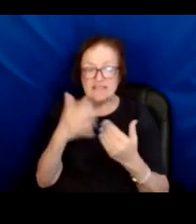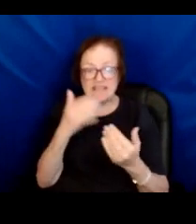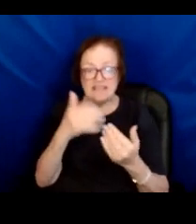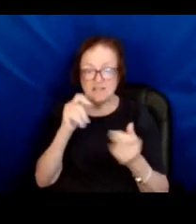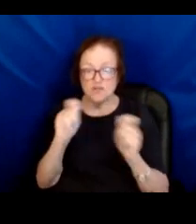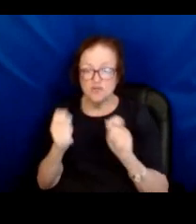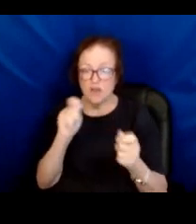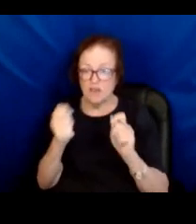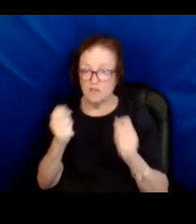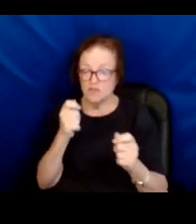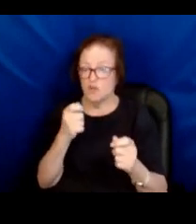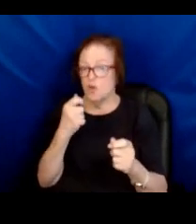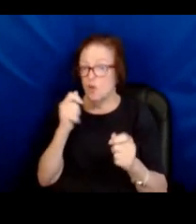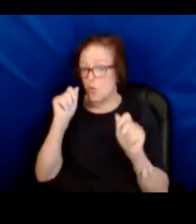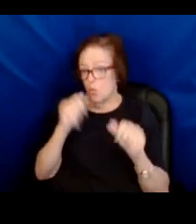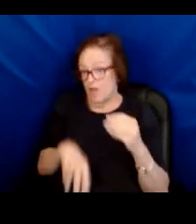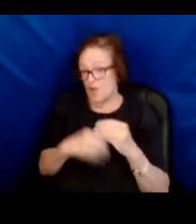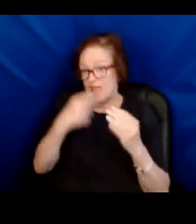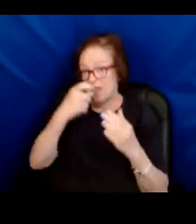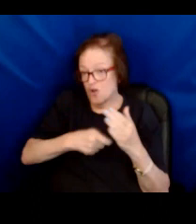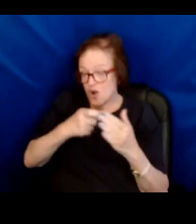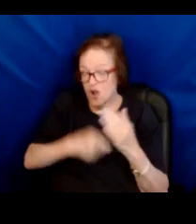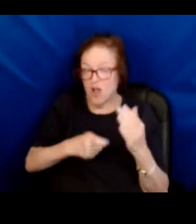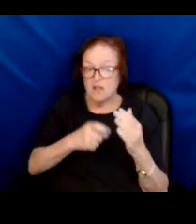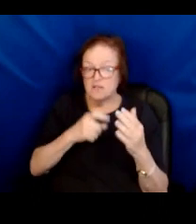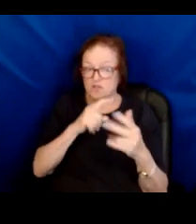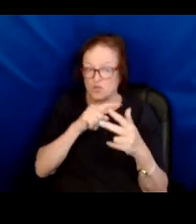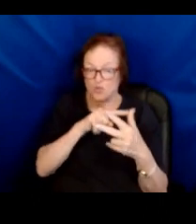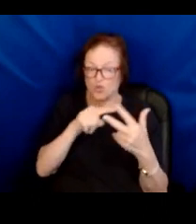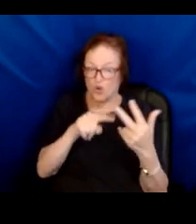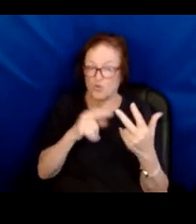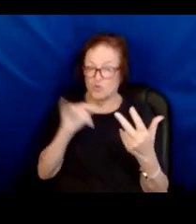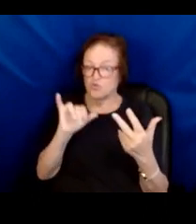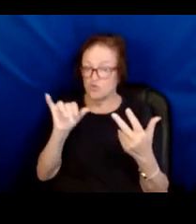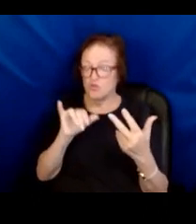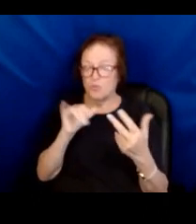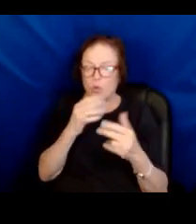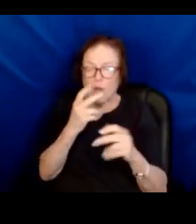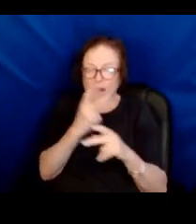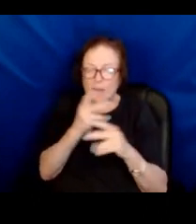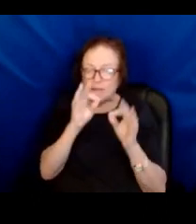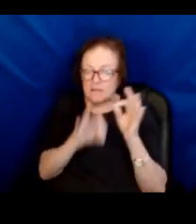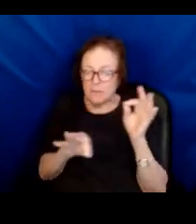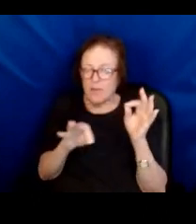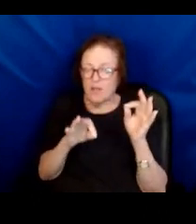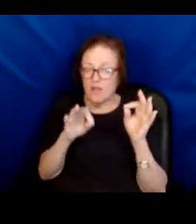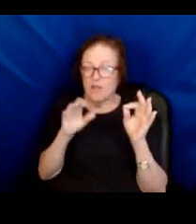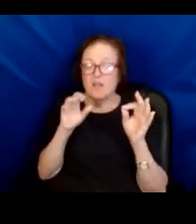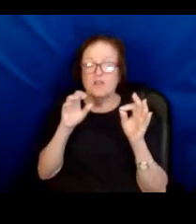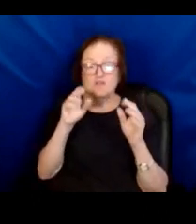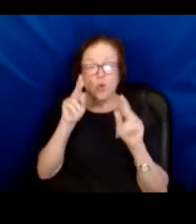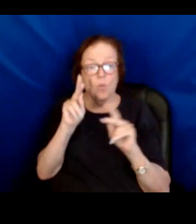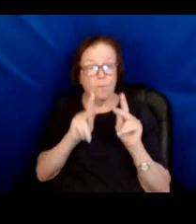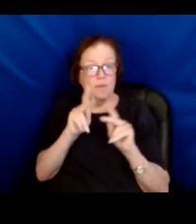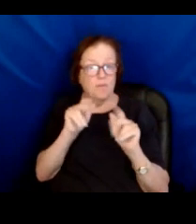you. And we could add costs and all sorts of information to the model, but we wanted to keep the model really simple so that people could use